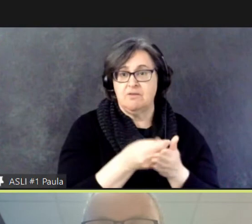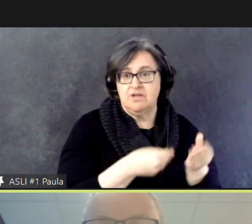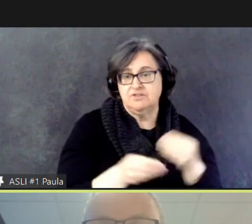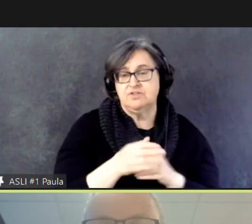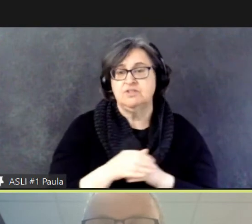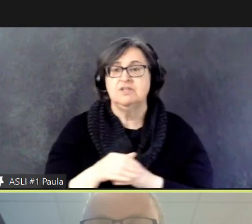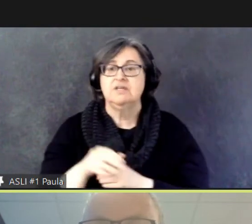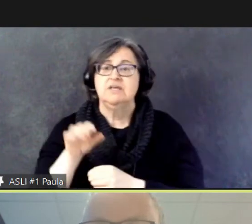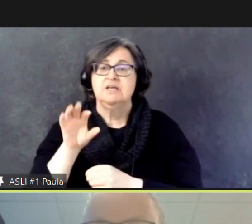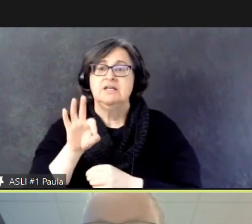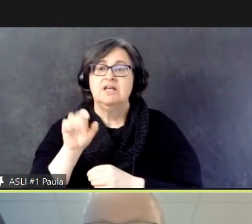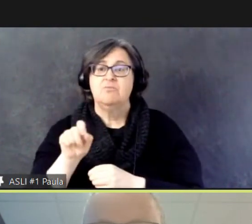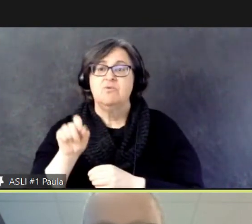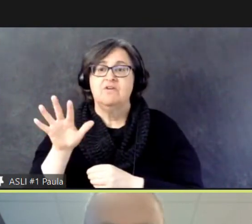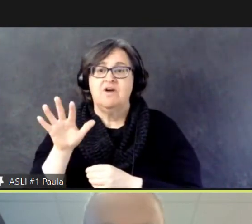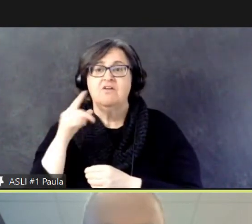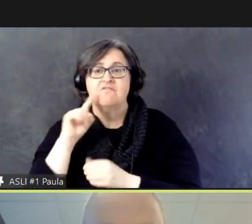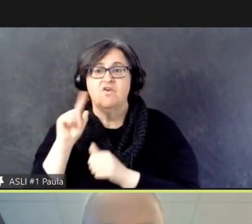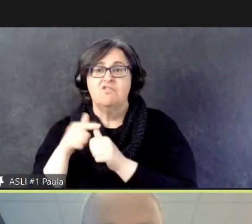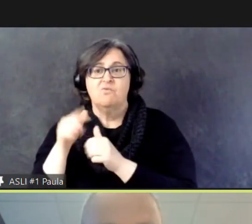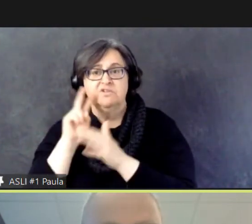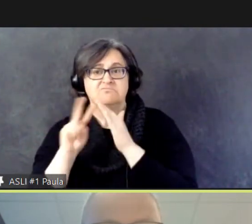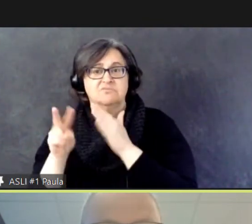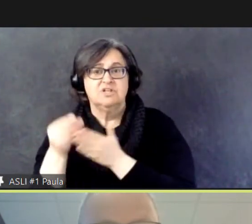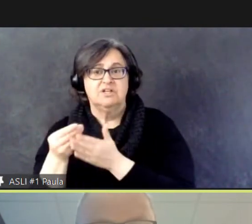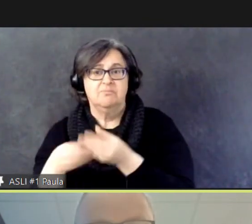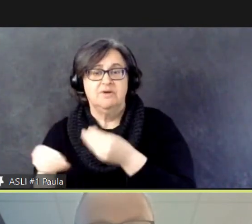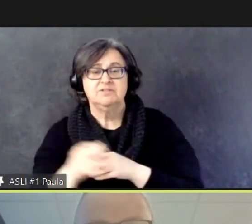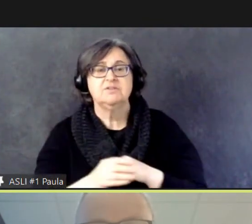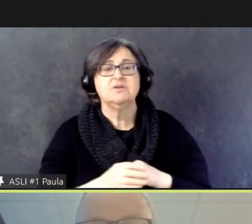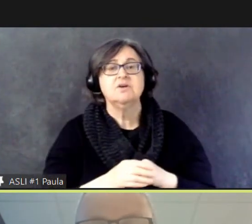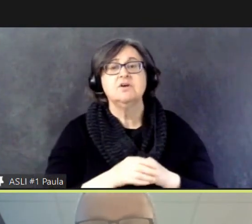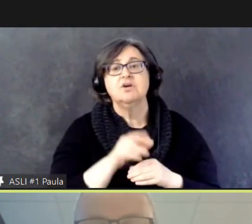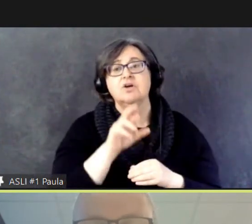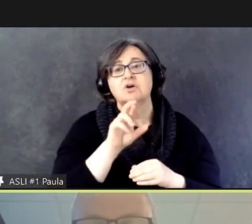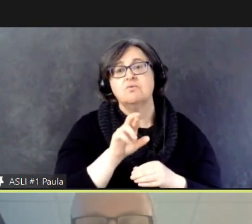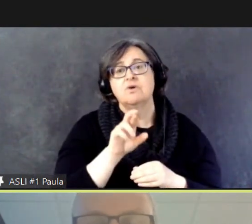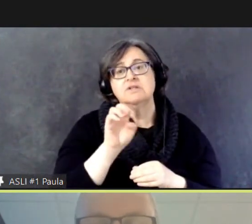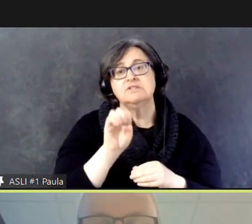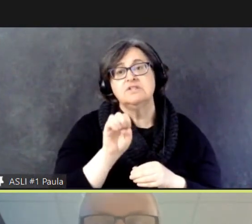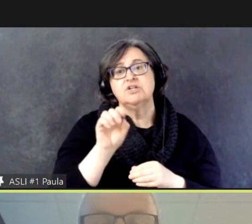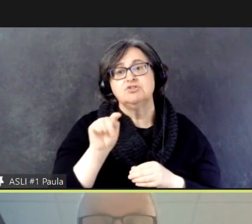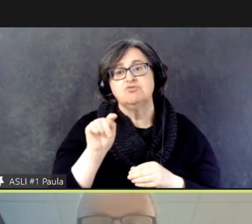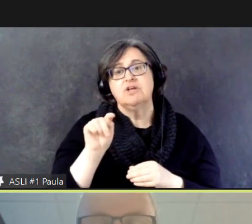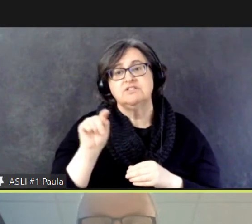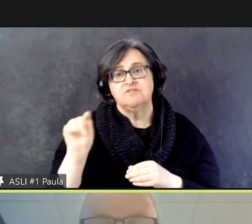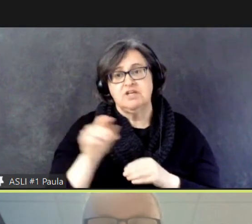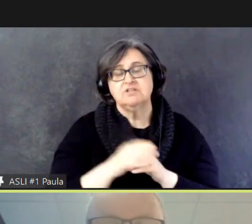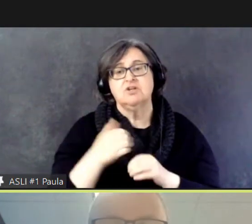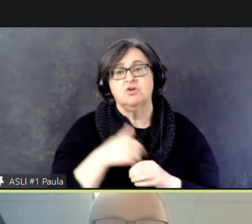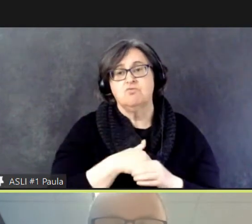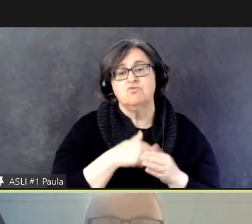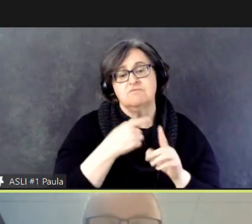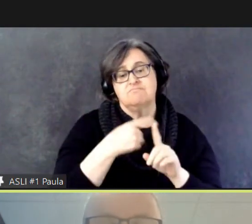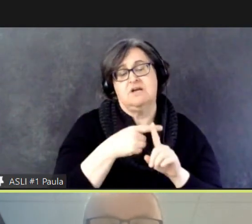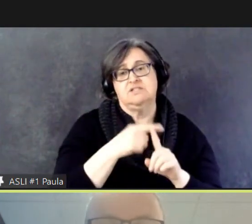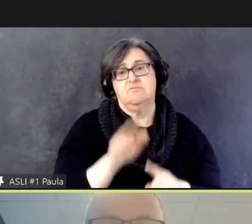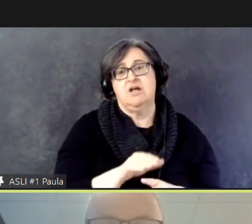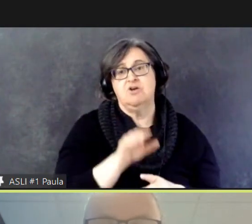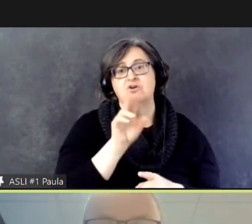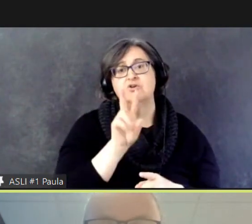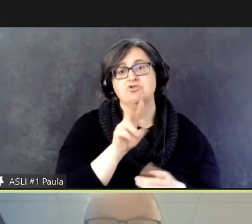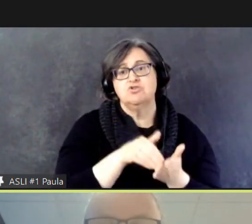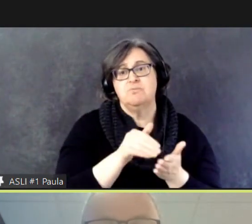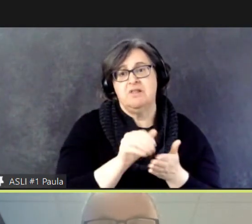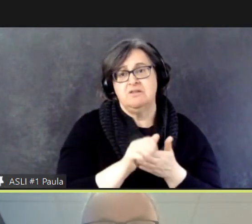and about $9.5 million on an original budget basis. Real estate transfer tax also is performing well, where we're positive by about $2 million on